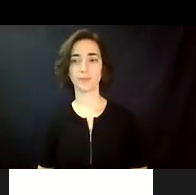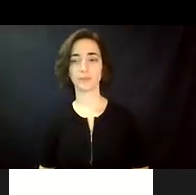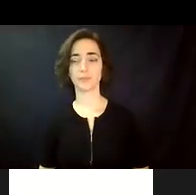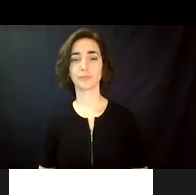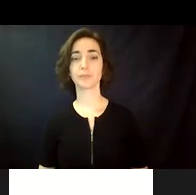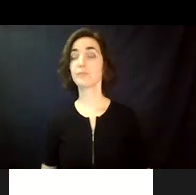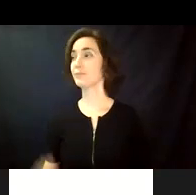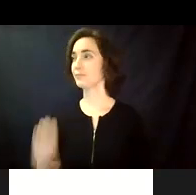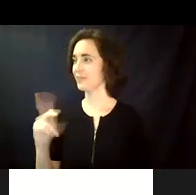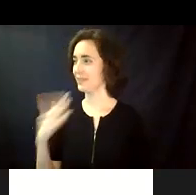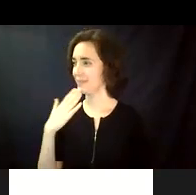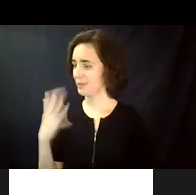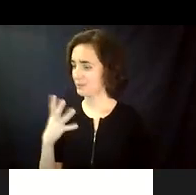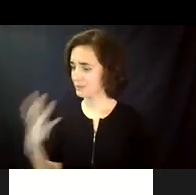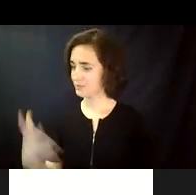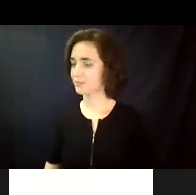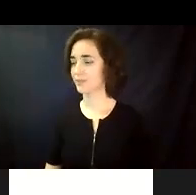Okay, thank you very much.